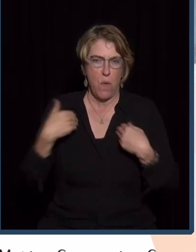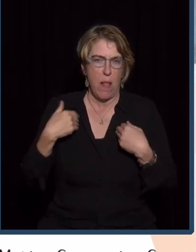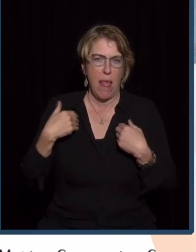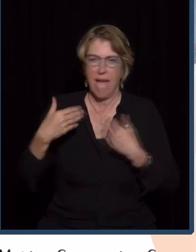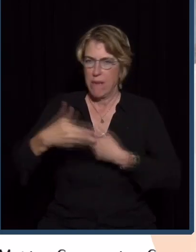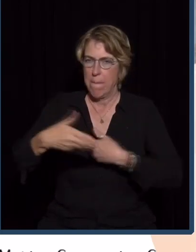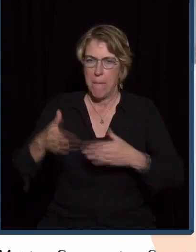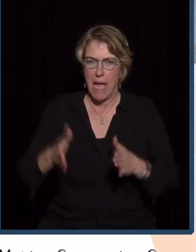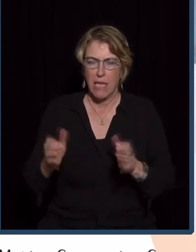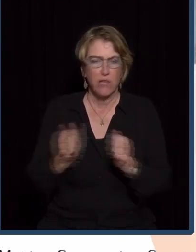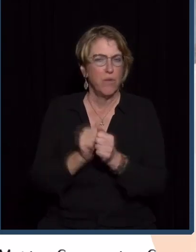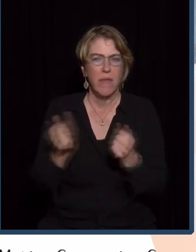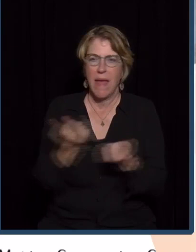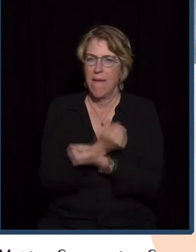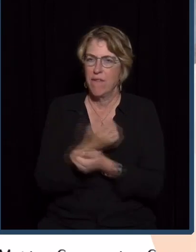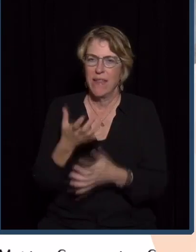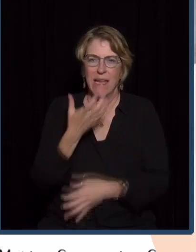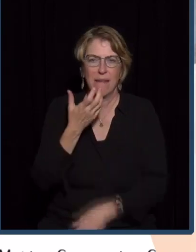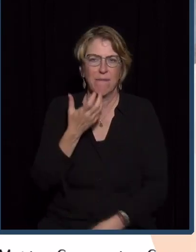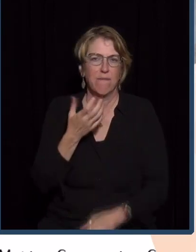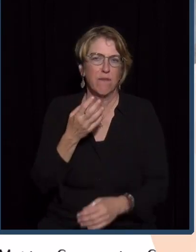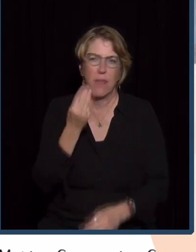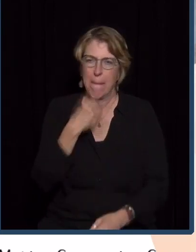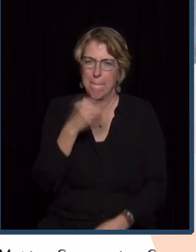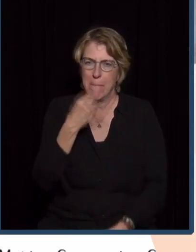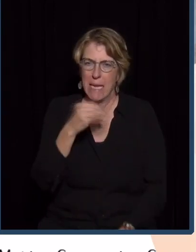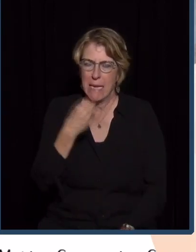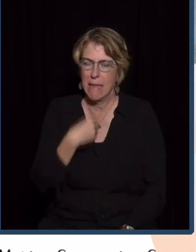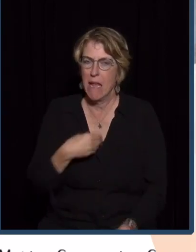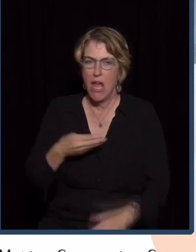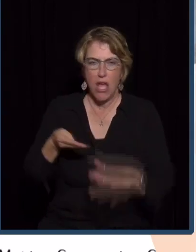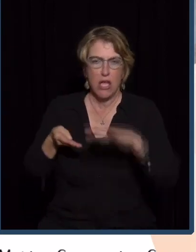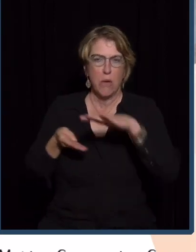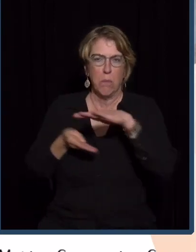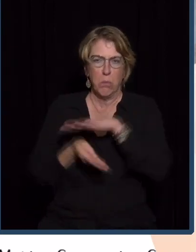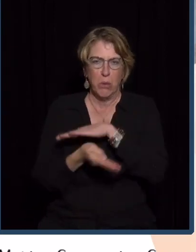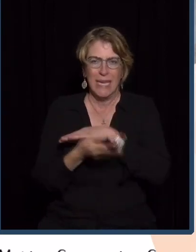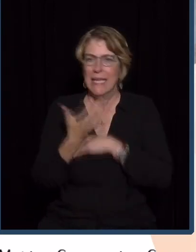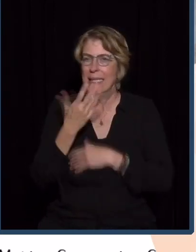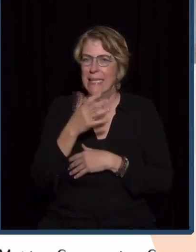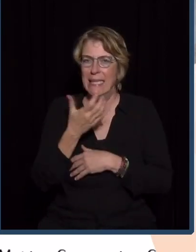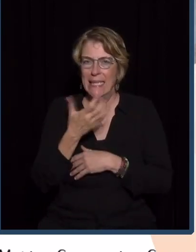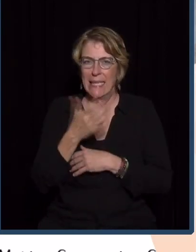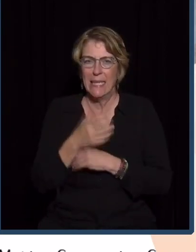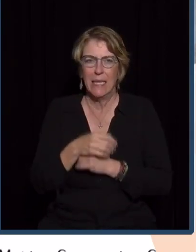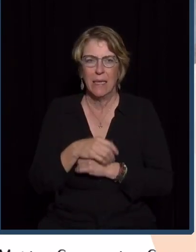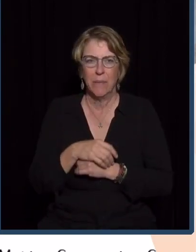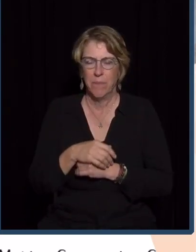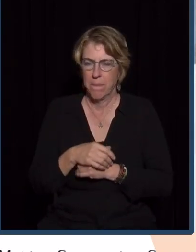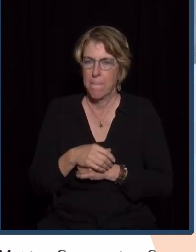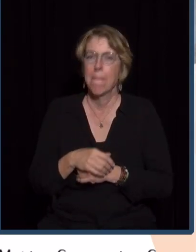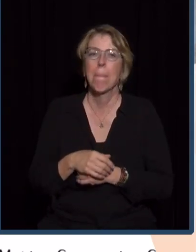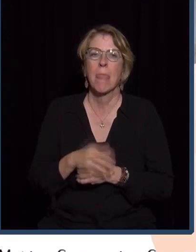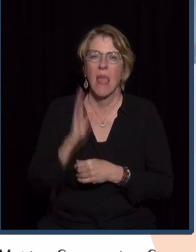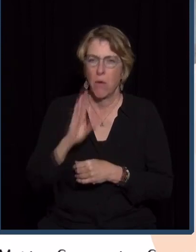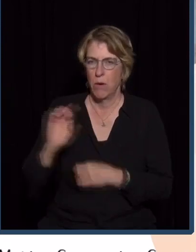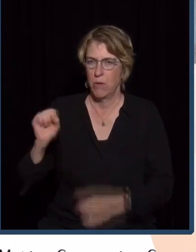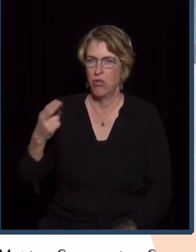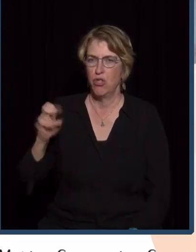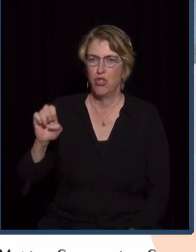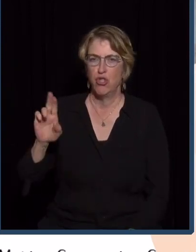to go. There'll be heating instructions in there, so they'll go right into the oven. Perfect. Short ribs, right? Yep, so braised short